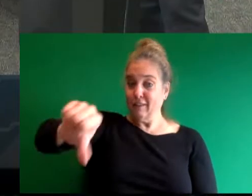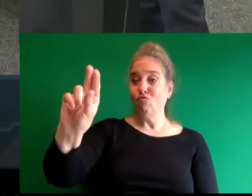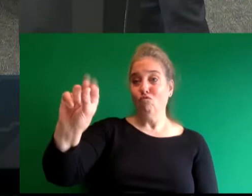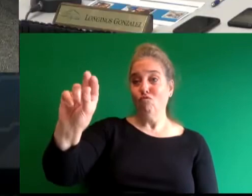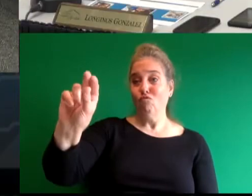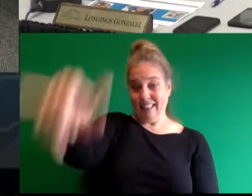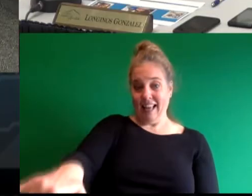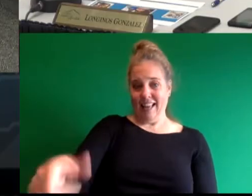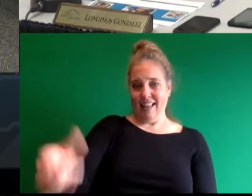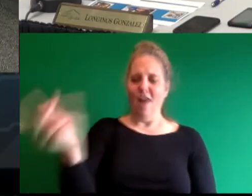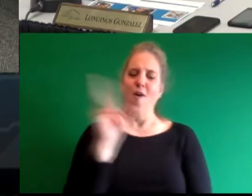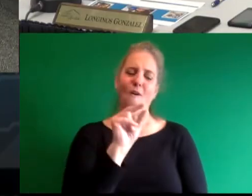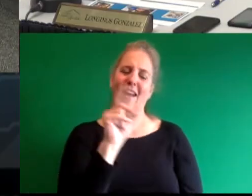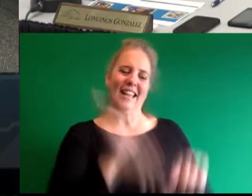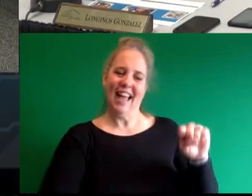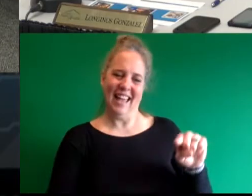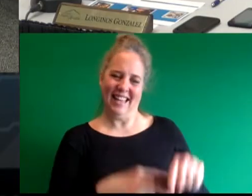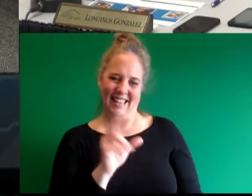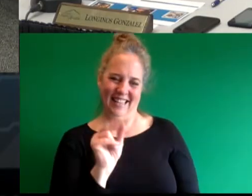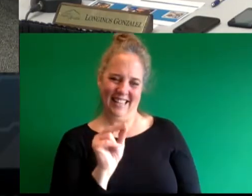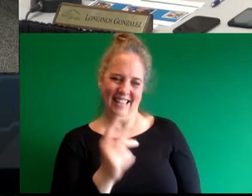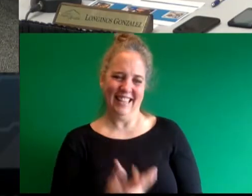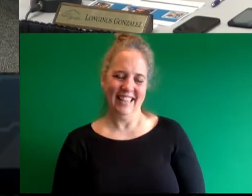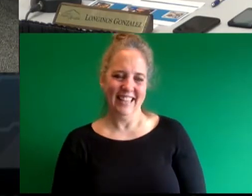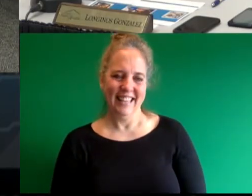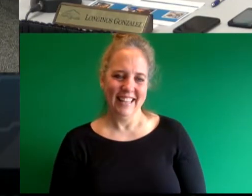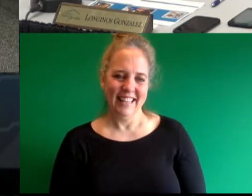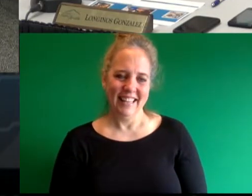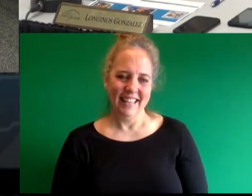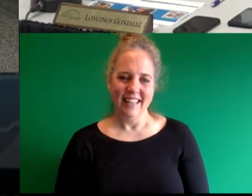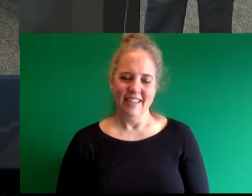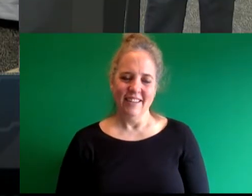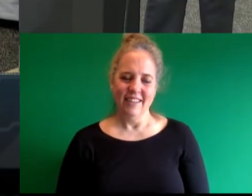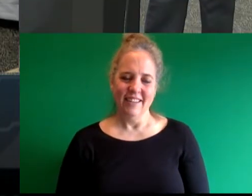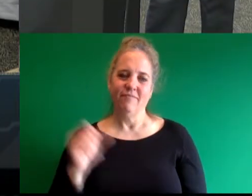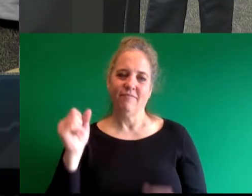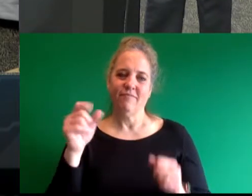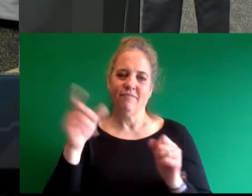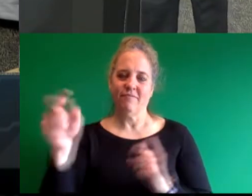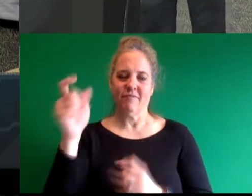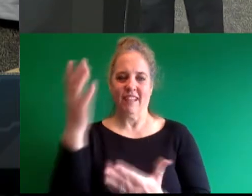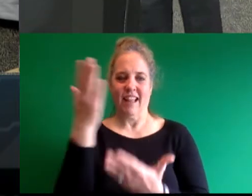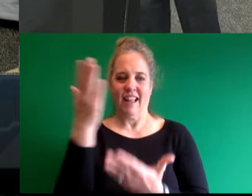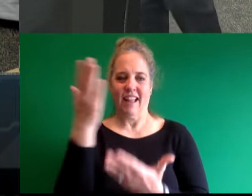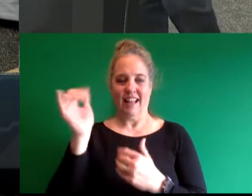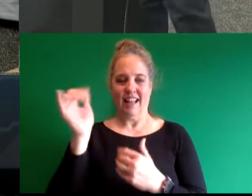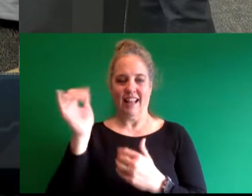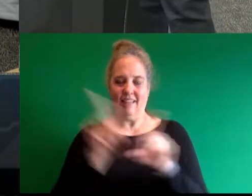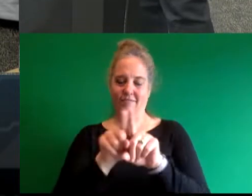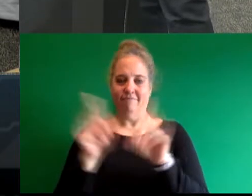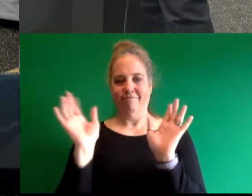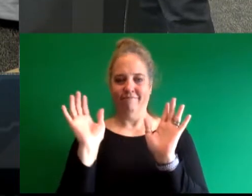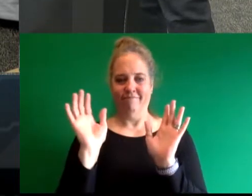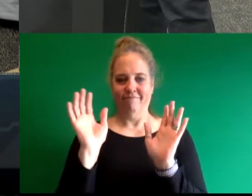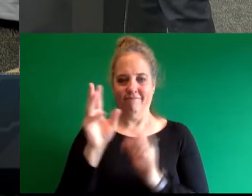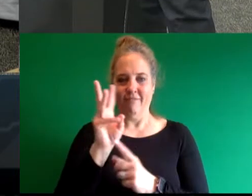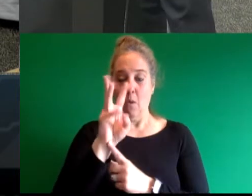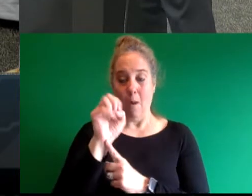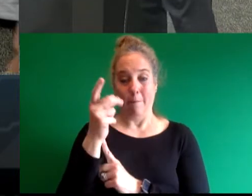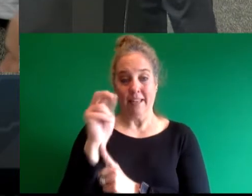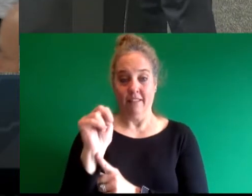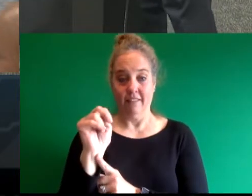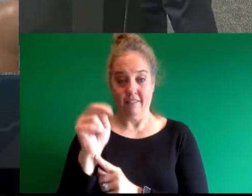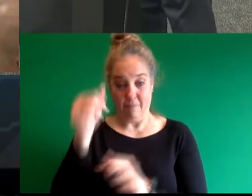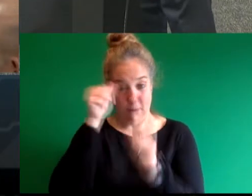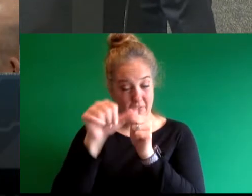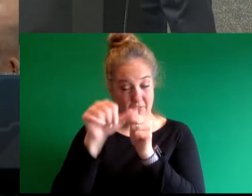lethal weapons. That's remember right. that for security purposes. That's you right. know, so. Now there's but, a story. No, yeah. I'm just kidding. But no, I just appreciate all the great work you've